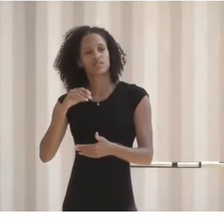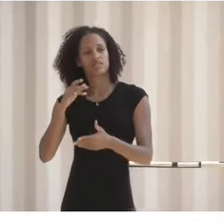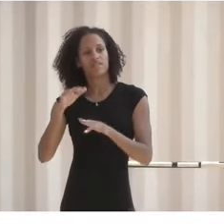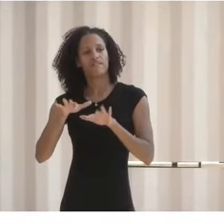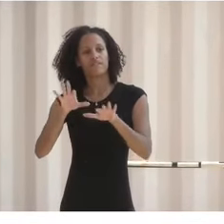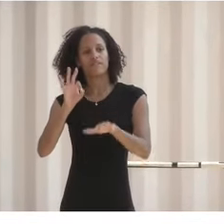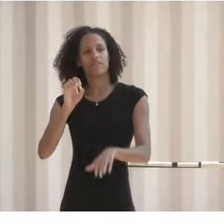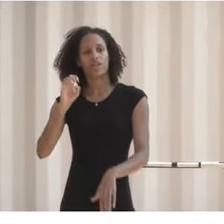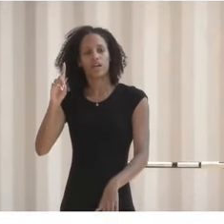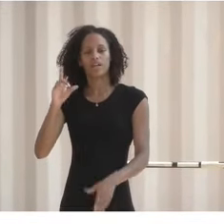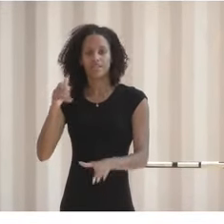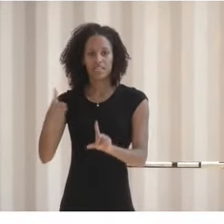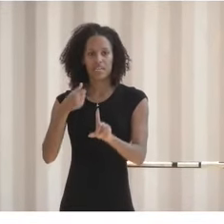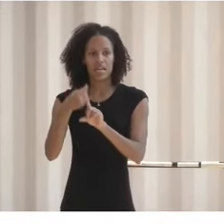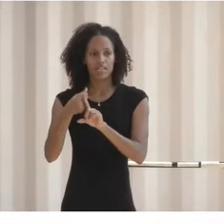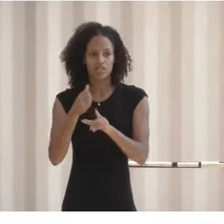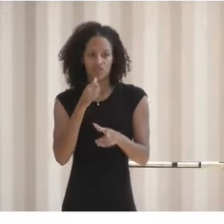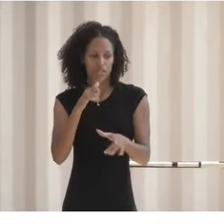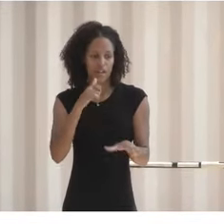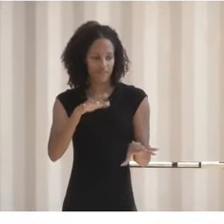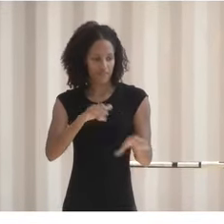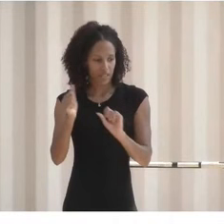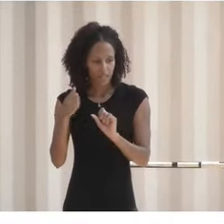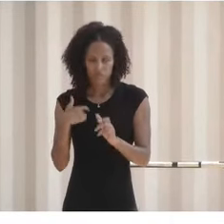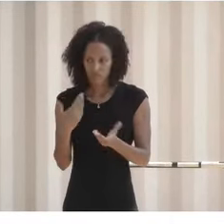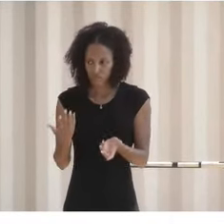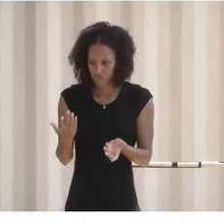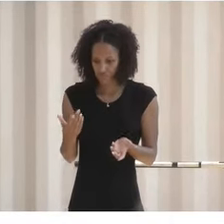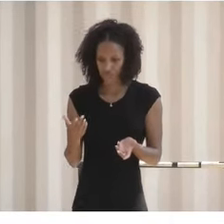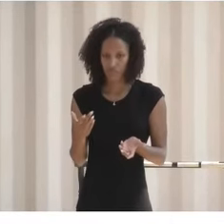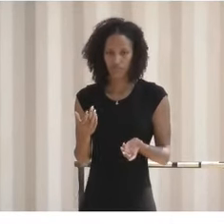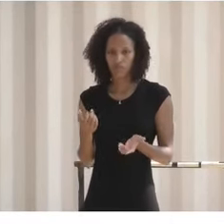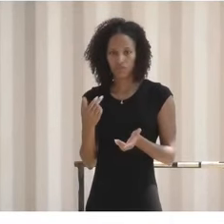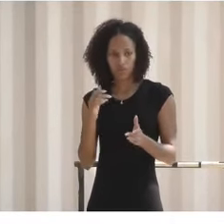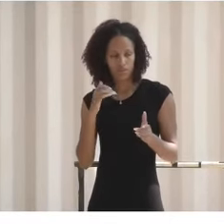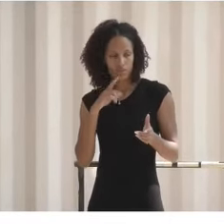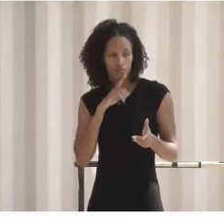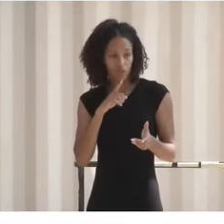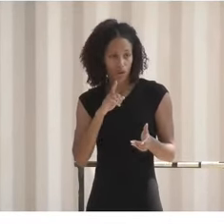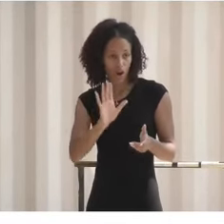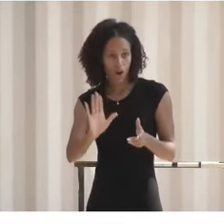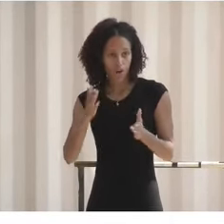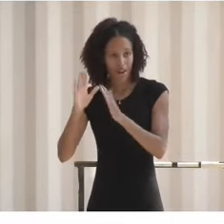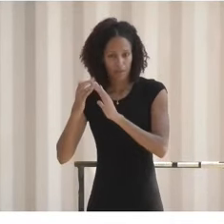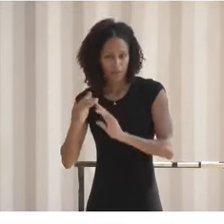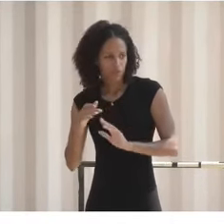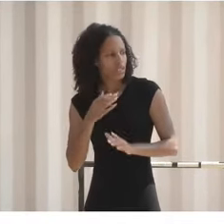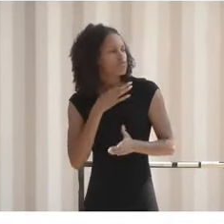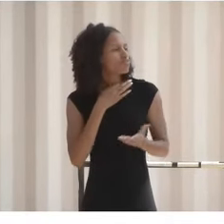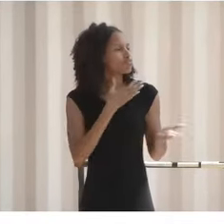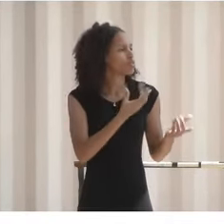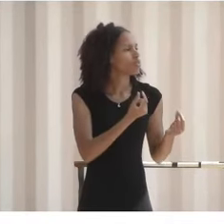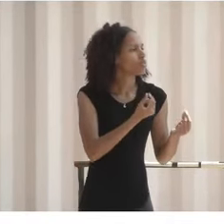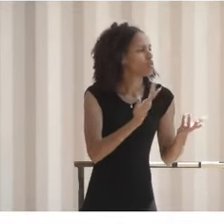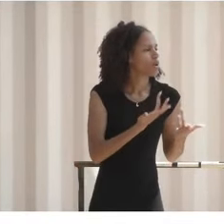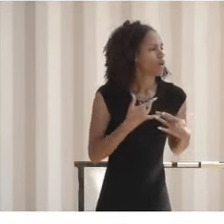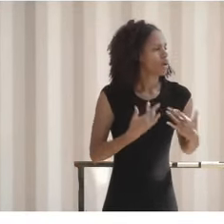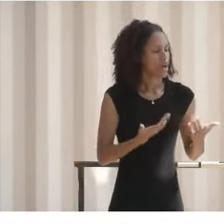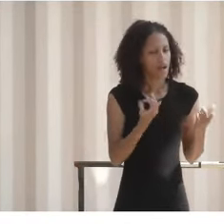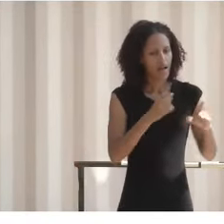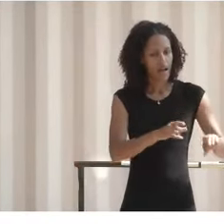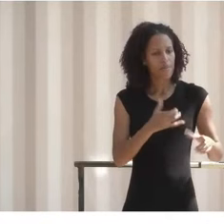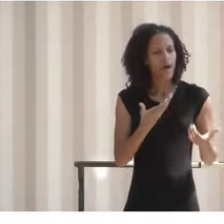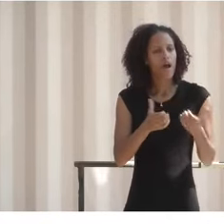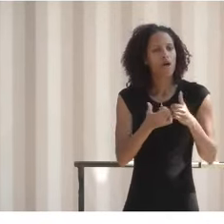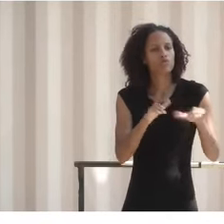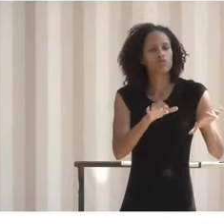flood, her neighbors got really interested in the kinds of solutions she had. And then she brought people together over home-cooked meals, and she